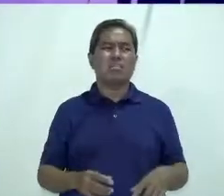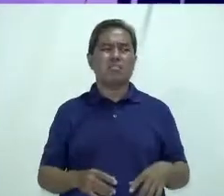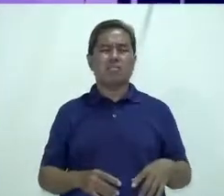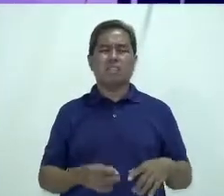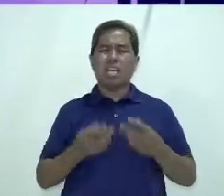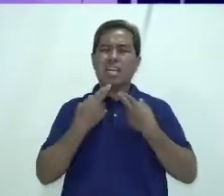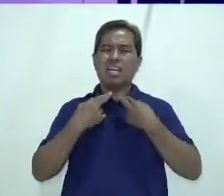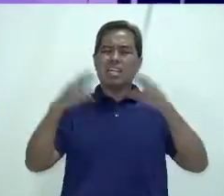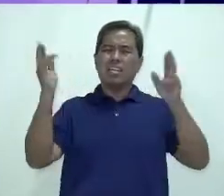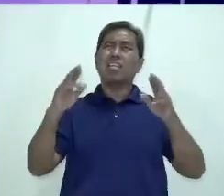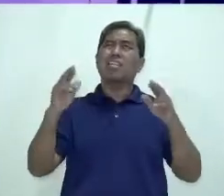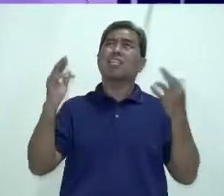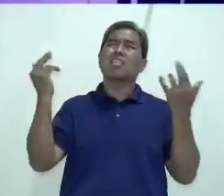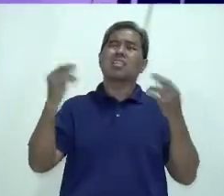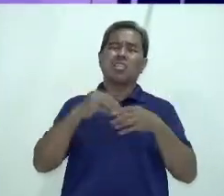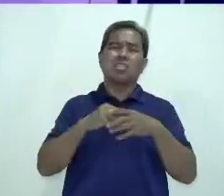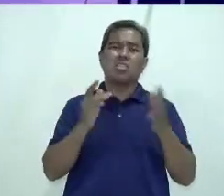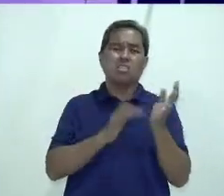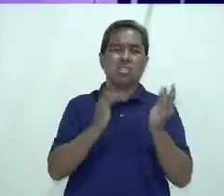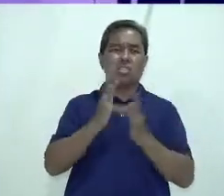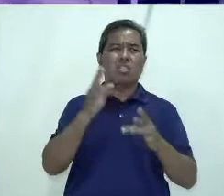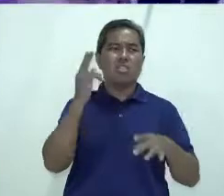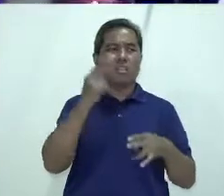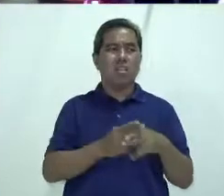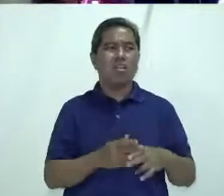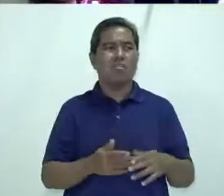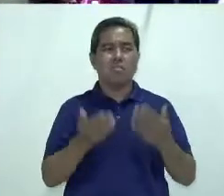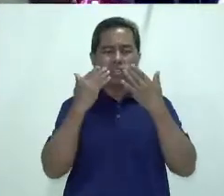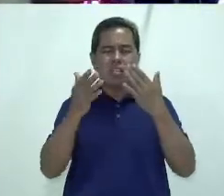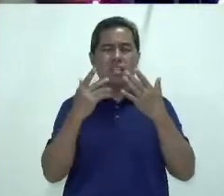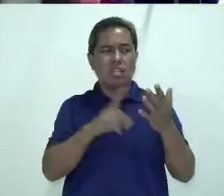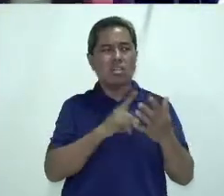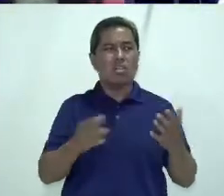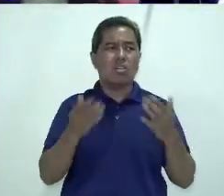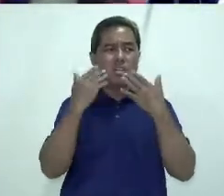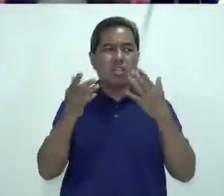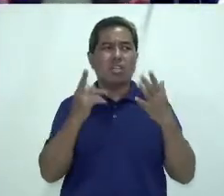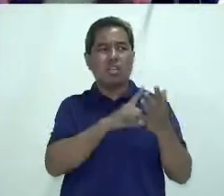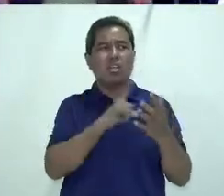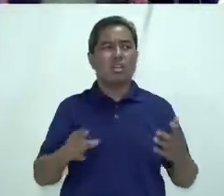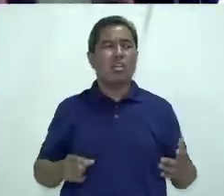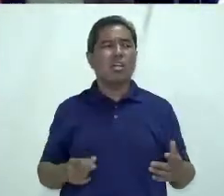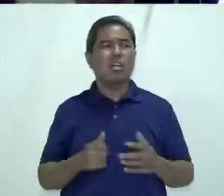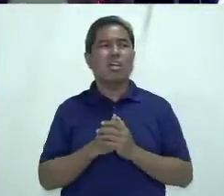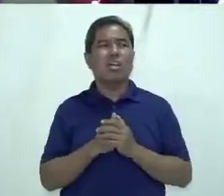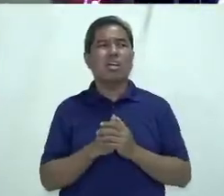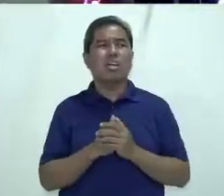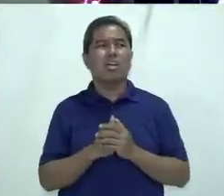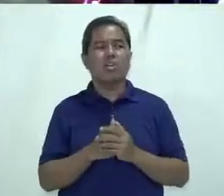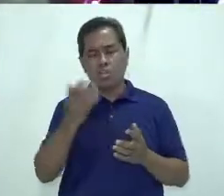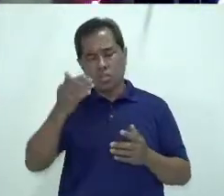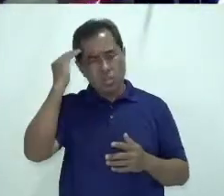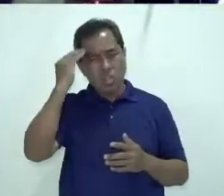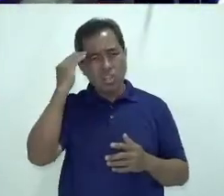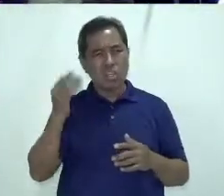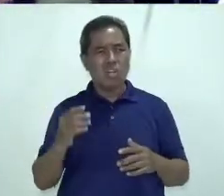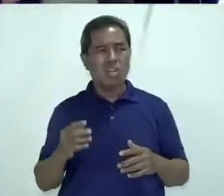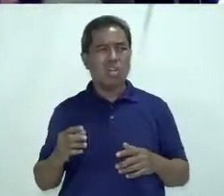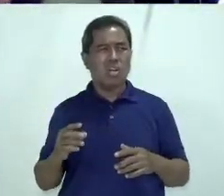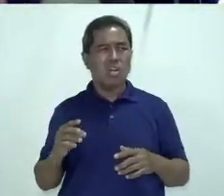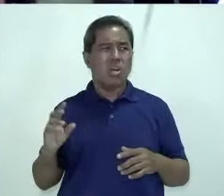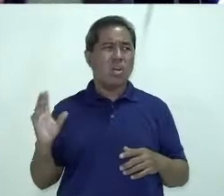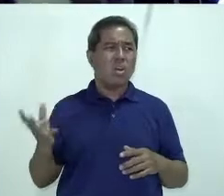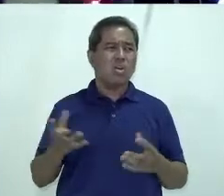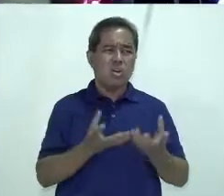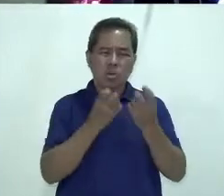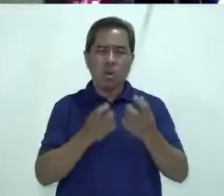now. In Jesus' name. Jesus' name. Thank you, Lord. Thank you, Lord. Thank you, Lord. You know, we're enjoying this time